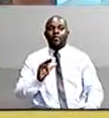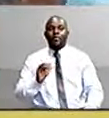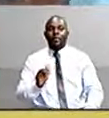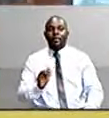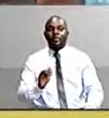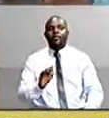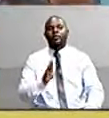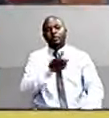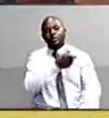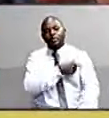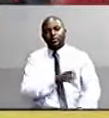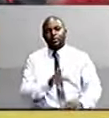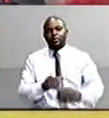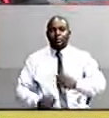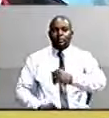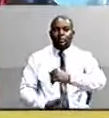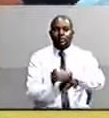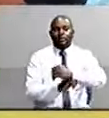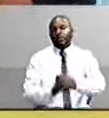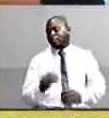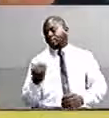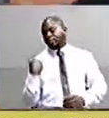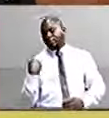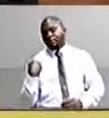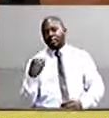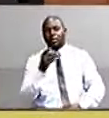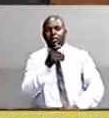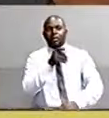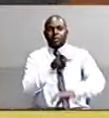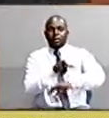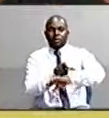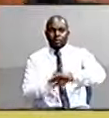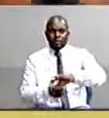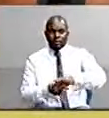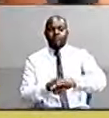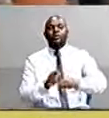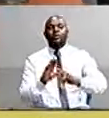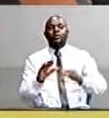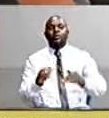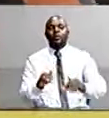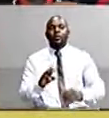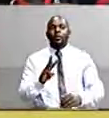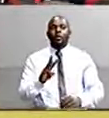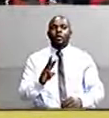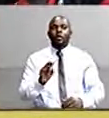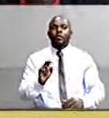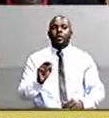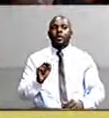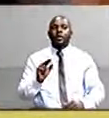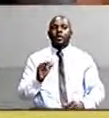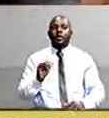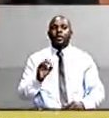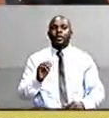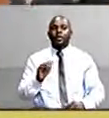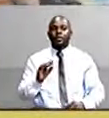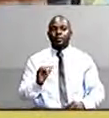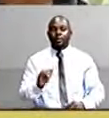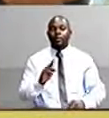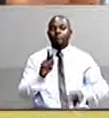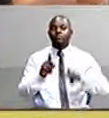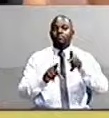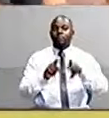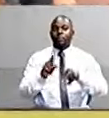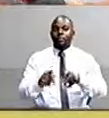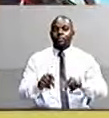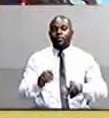coach, assisted by former Crested Cranes captain Christine Wanyama. This will be the second time Uganda is taking part in